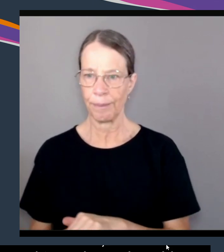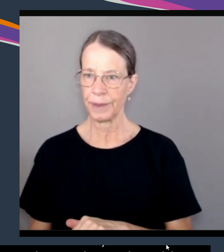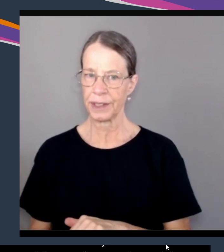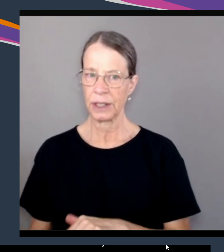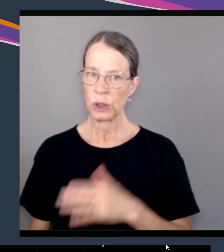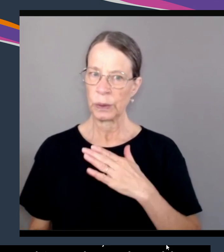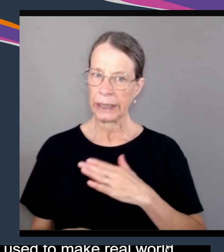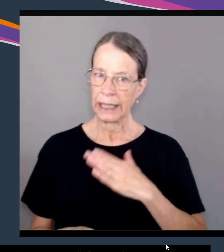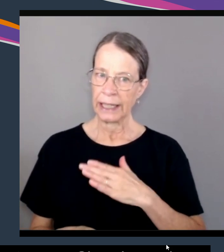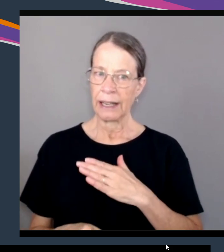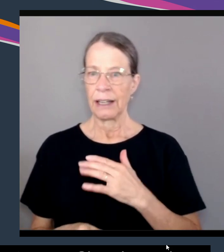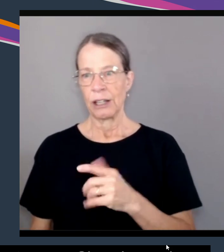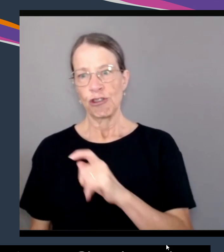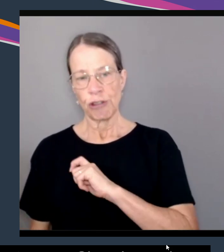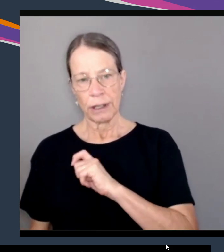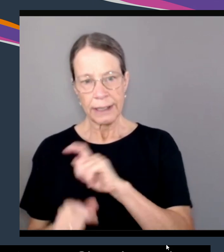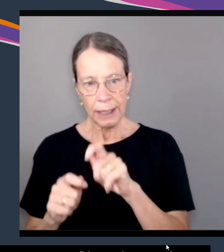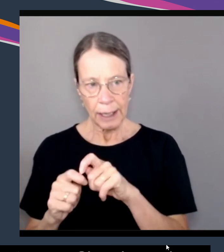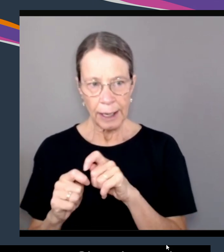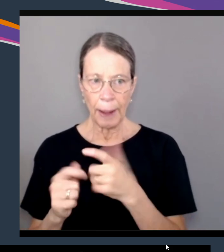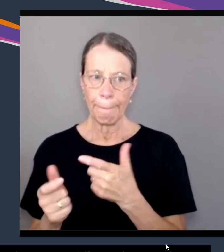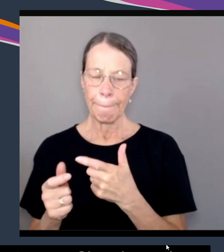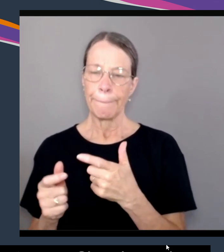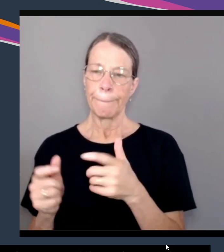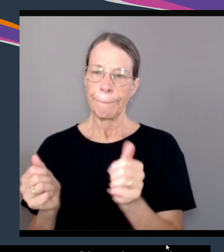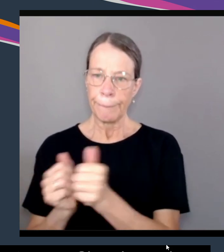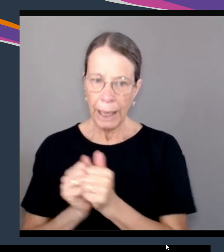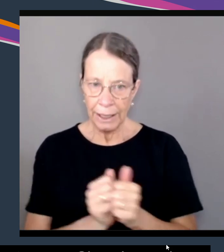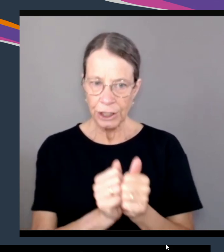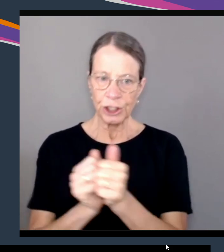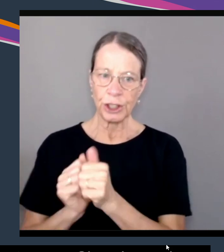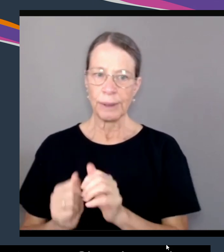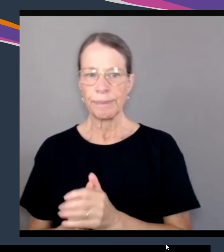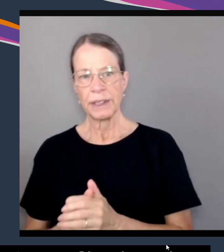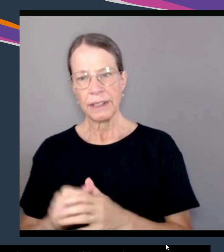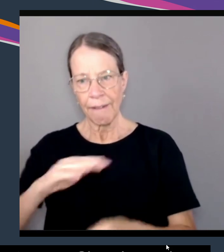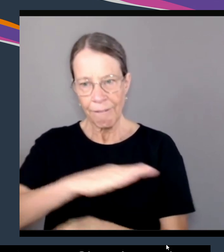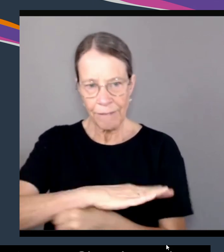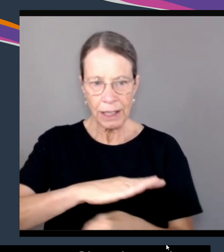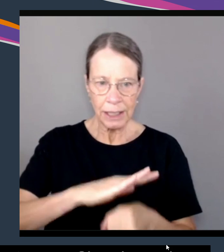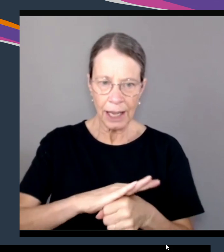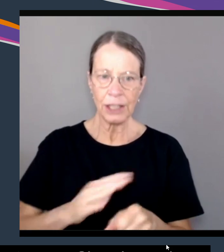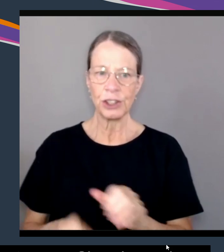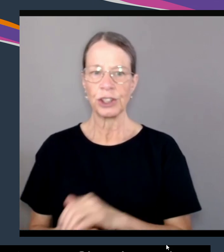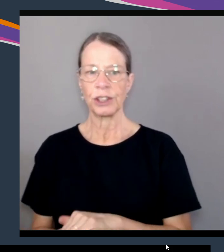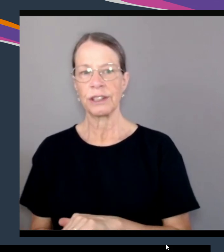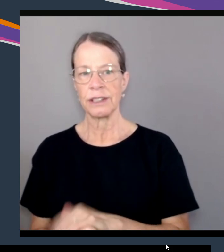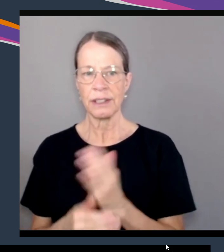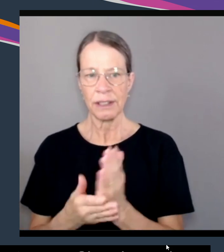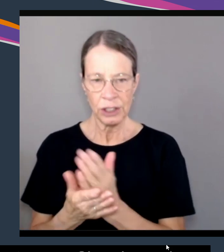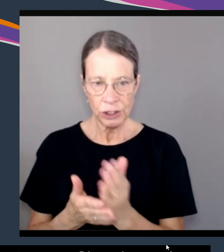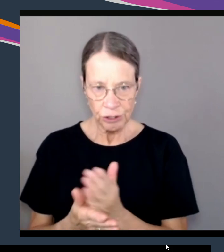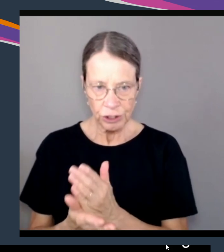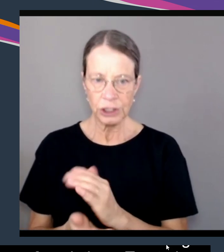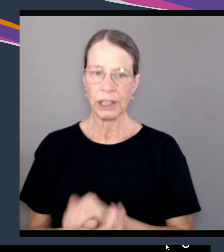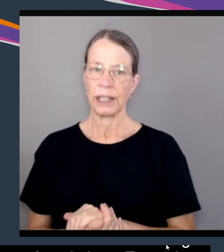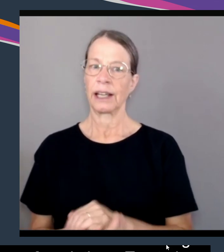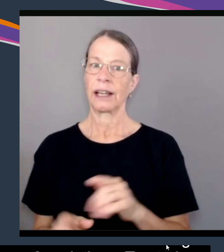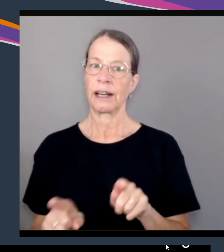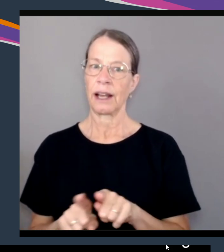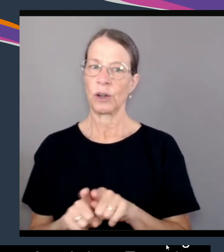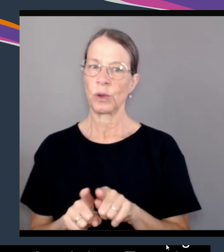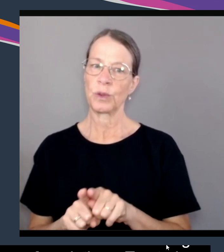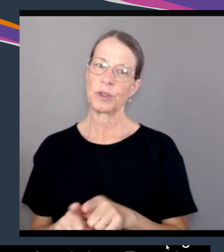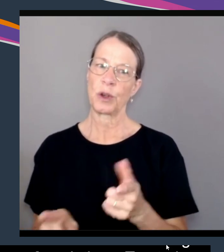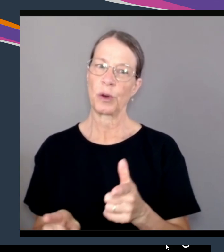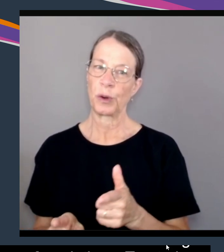partnerships, transparent processes and programs that grow leadership across the disability research ecosystem.